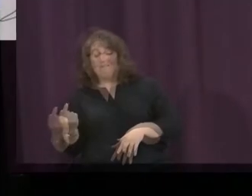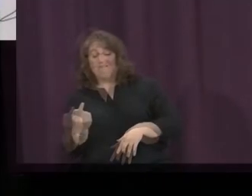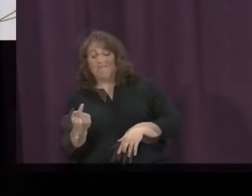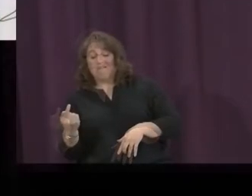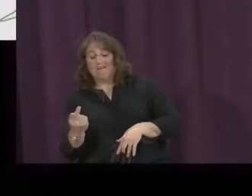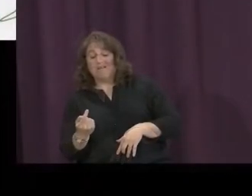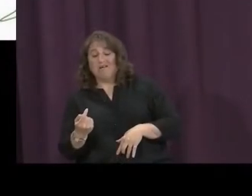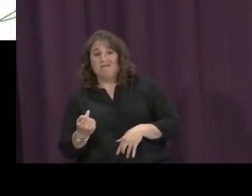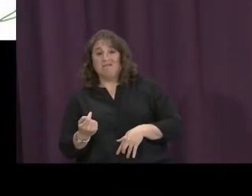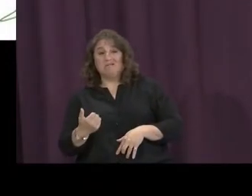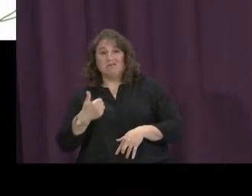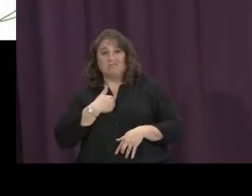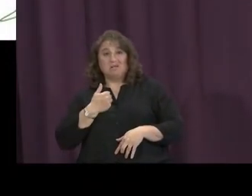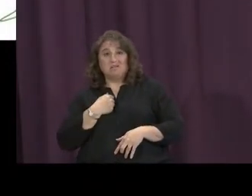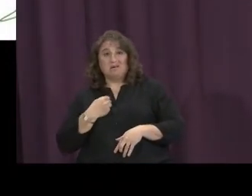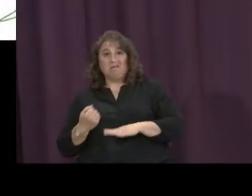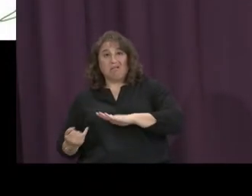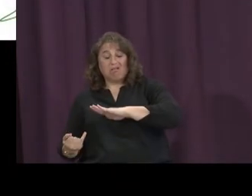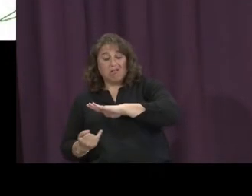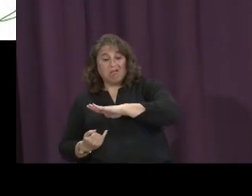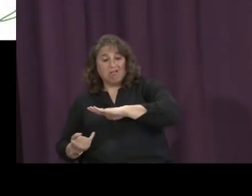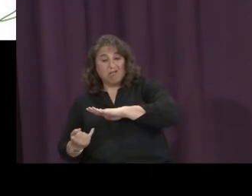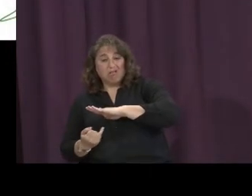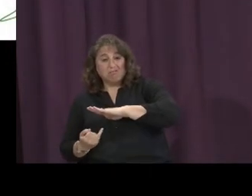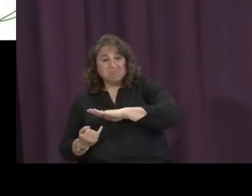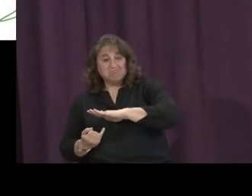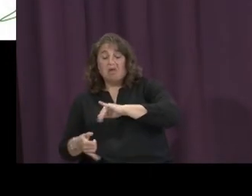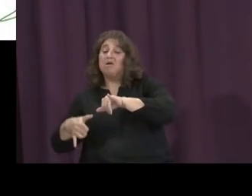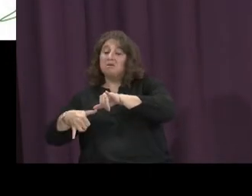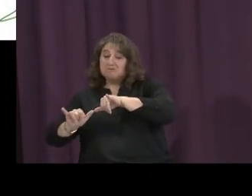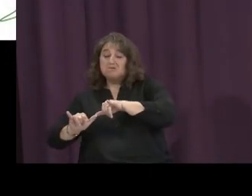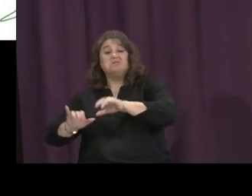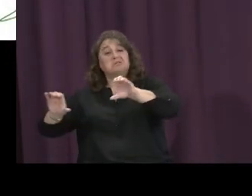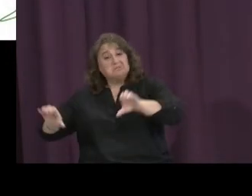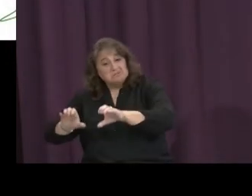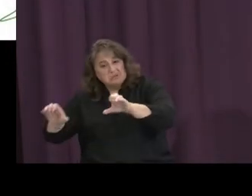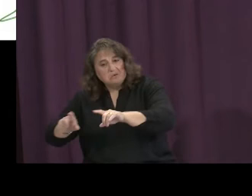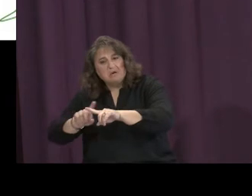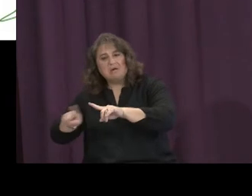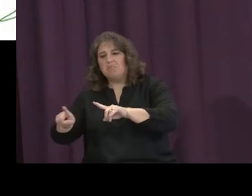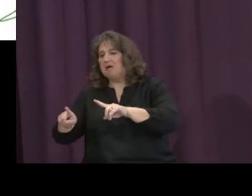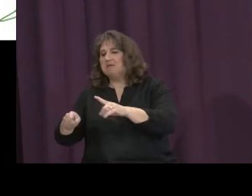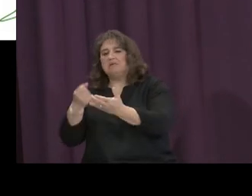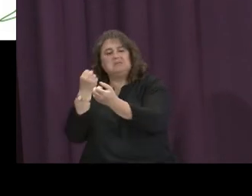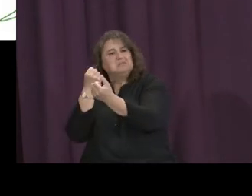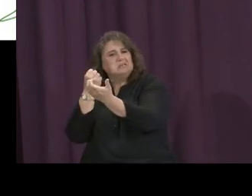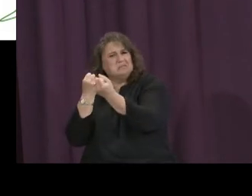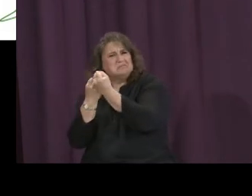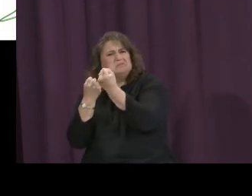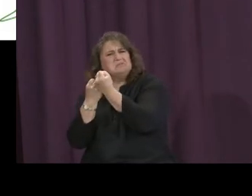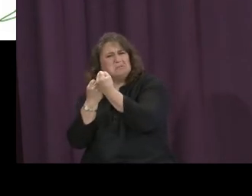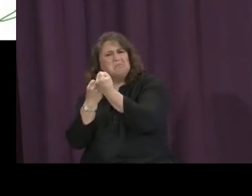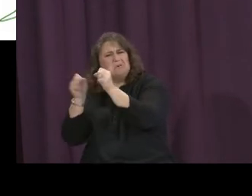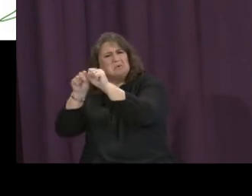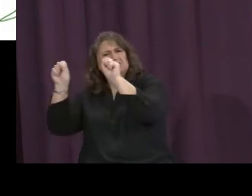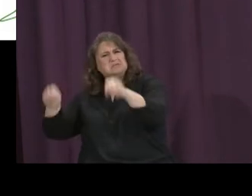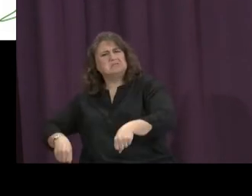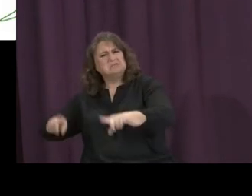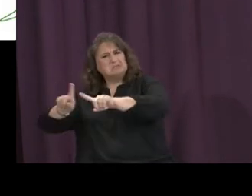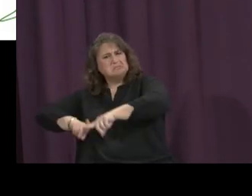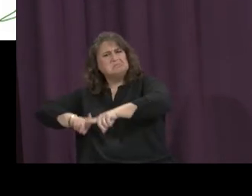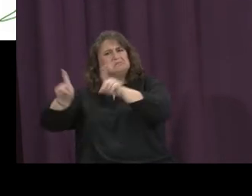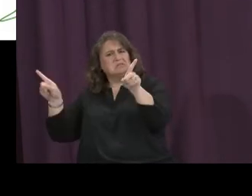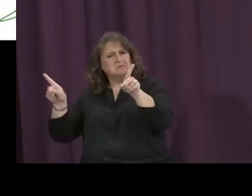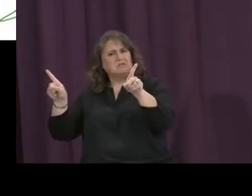a single person and do what they, mm-hmm. and still get the mm-hmm. job done. But there's a support system difference that we should look at as well.